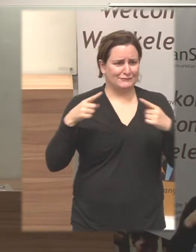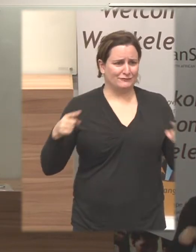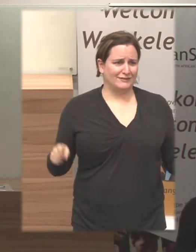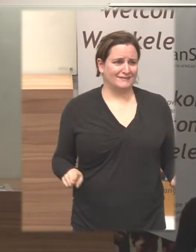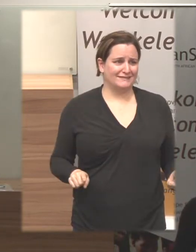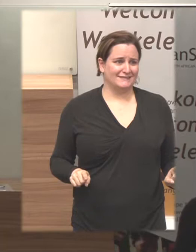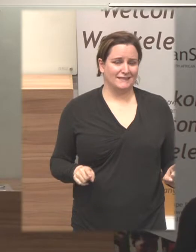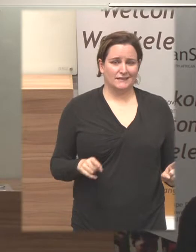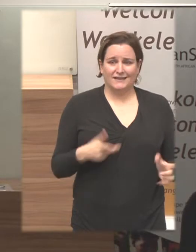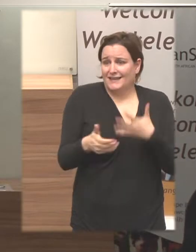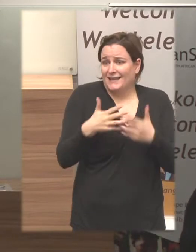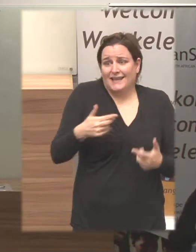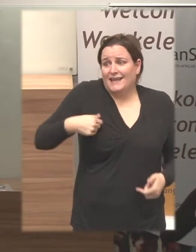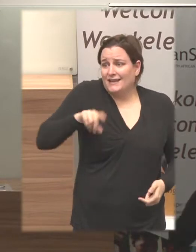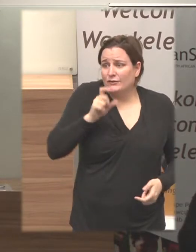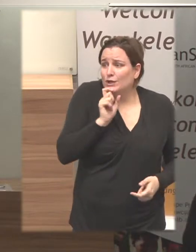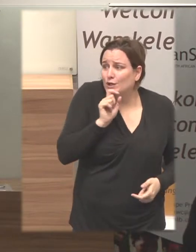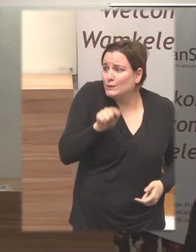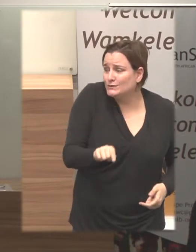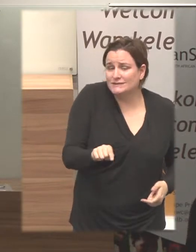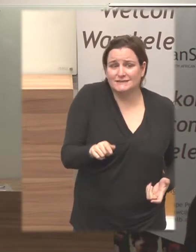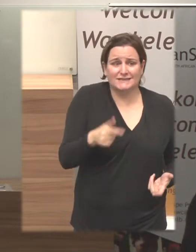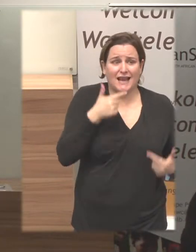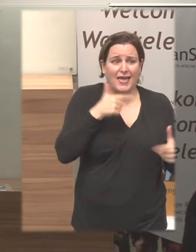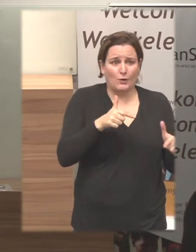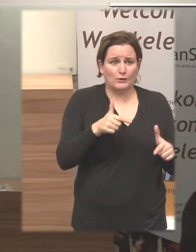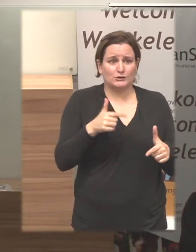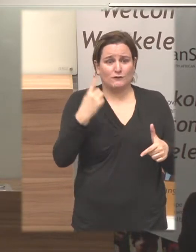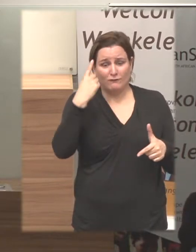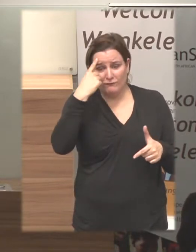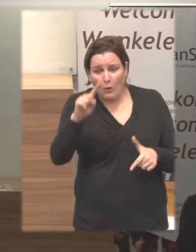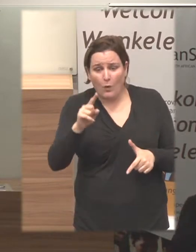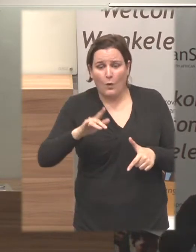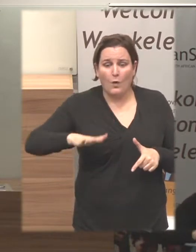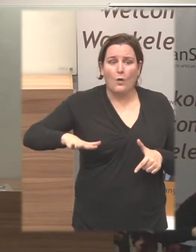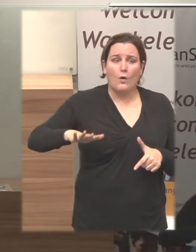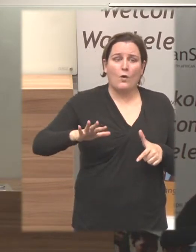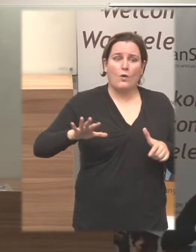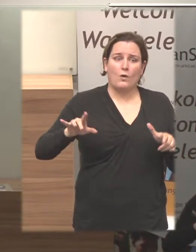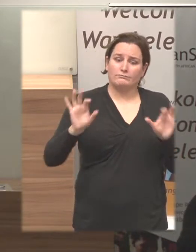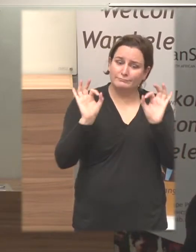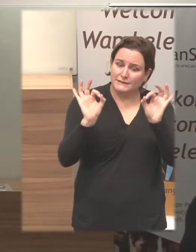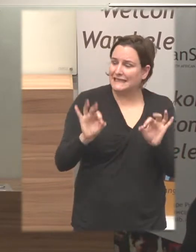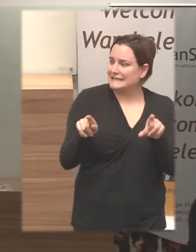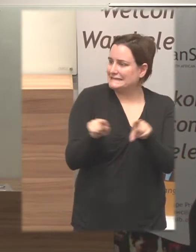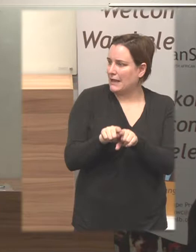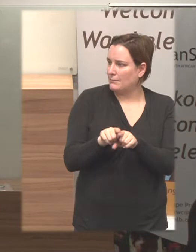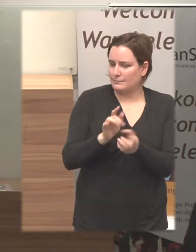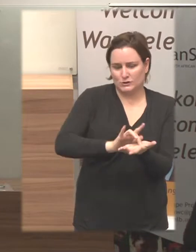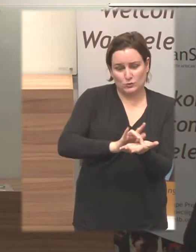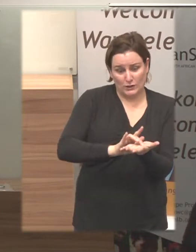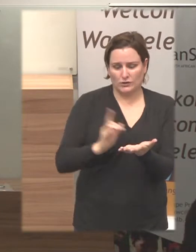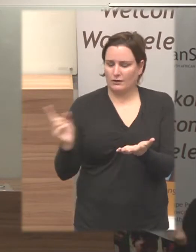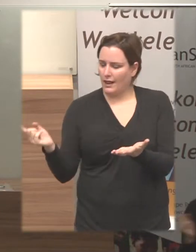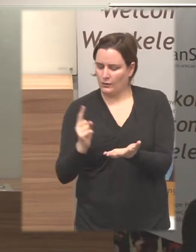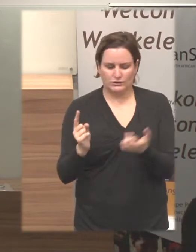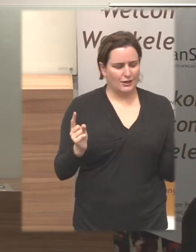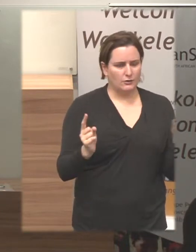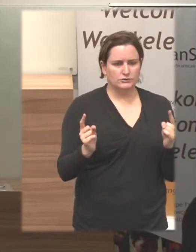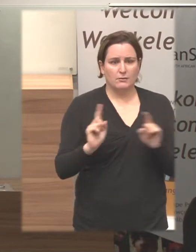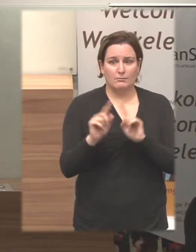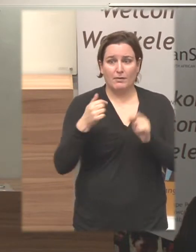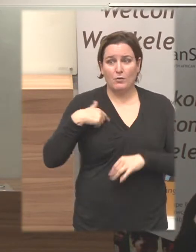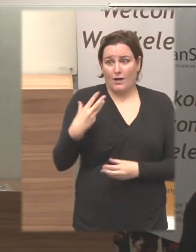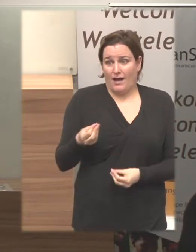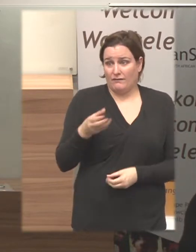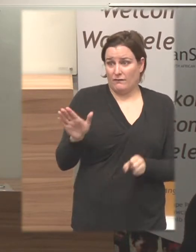them in similar purposes, for similar purposes. We are not necessarily going to have the same